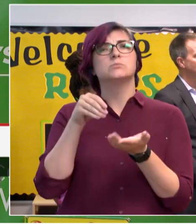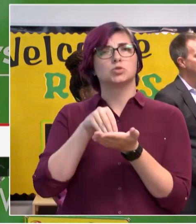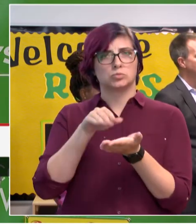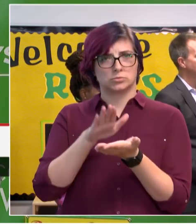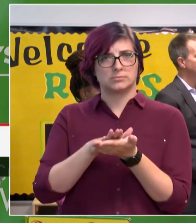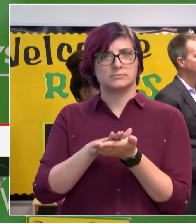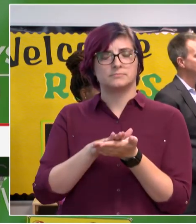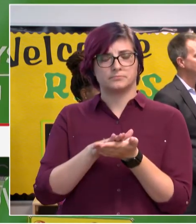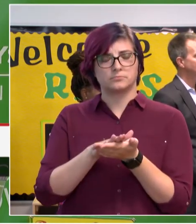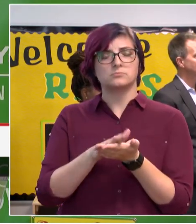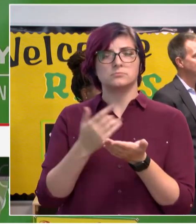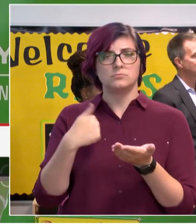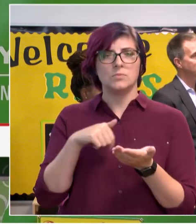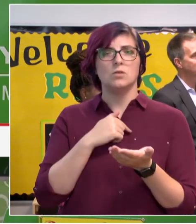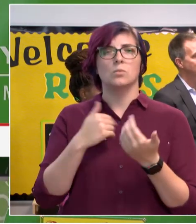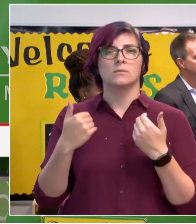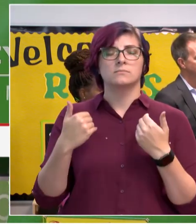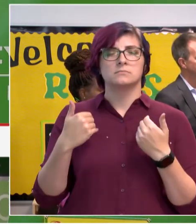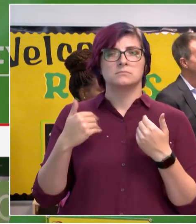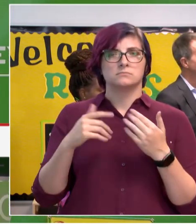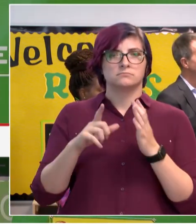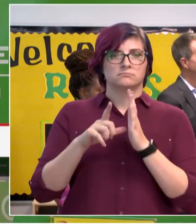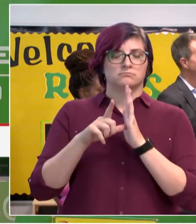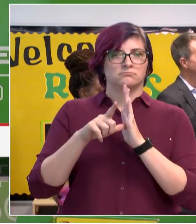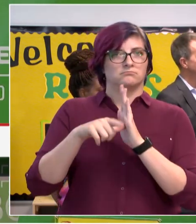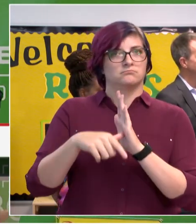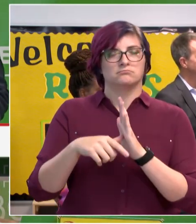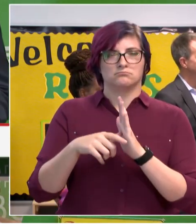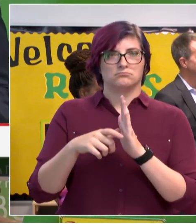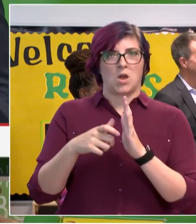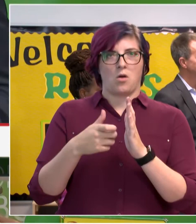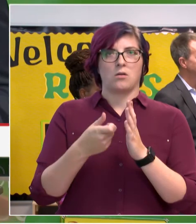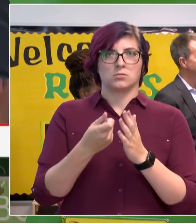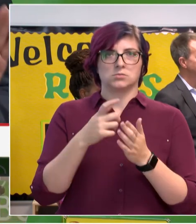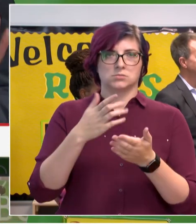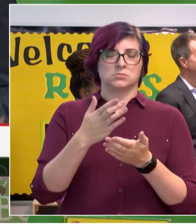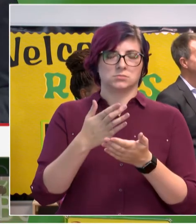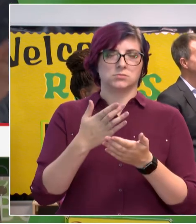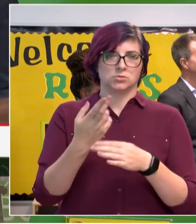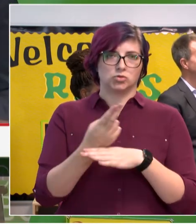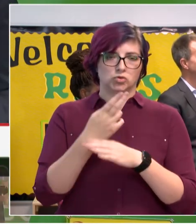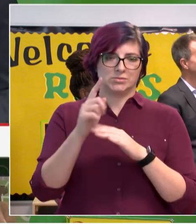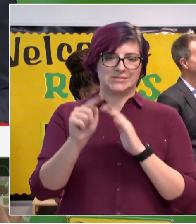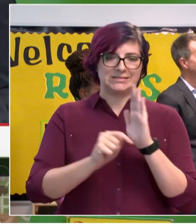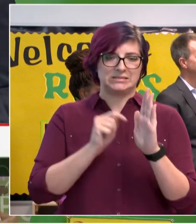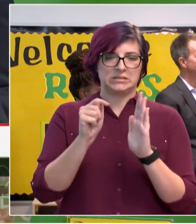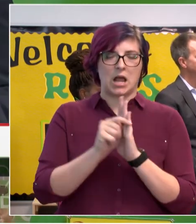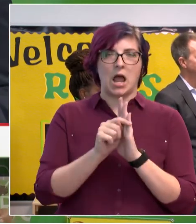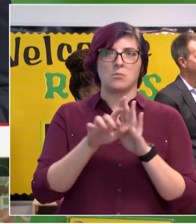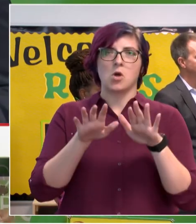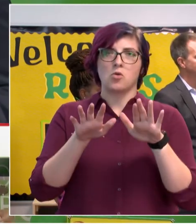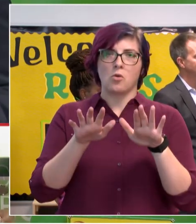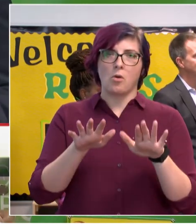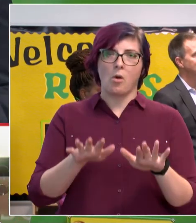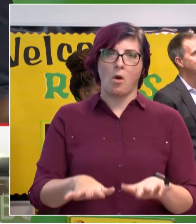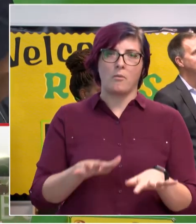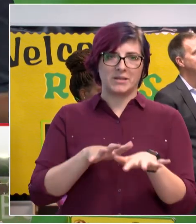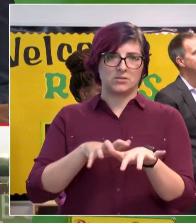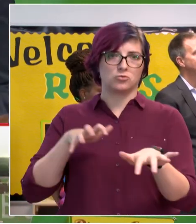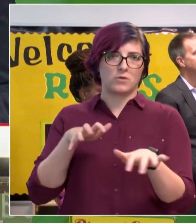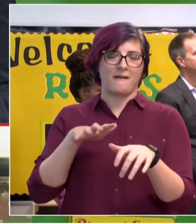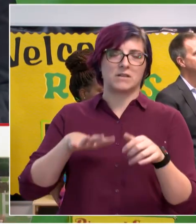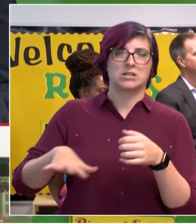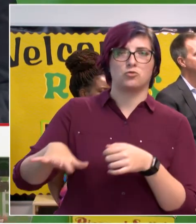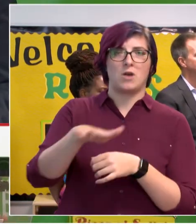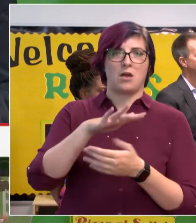have spent quite some time in the last year traffic calming around schools.